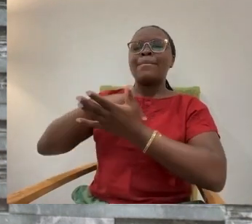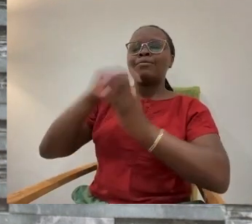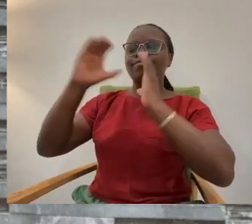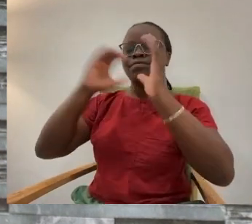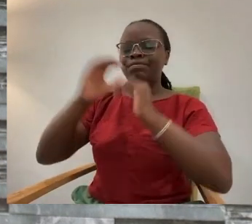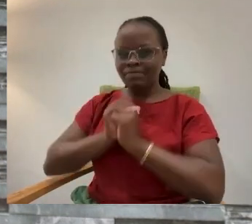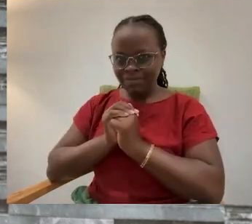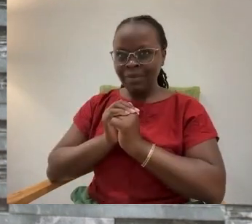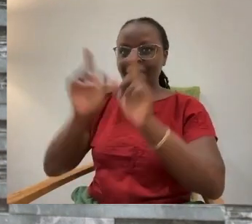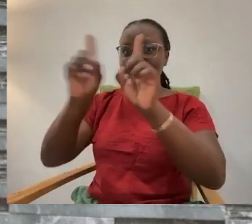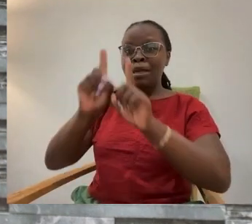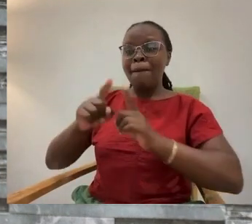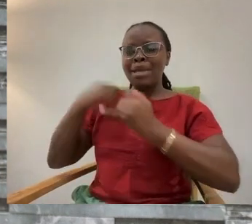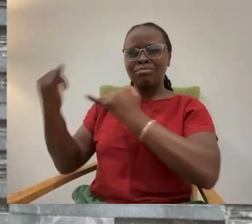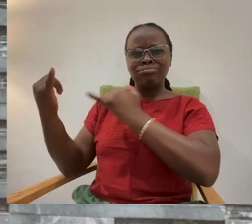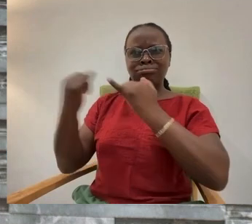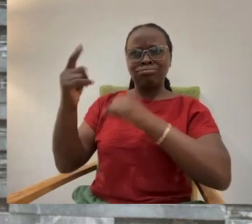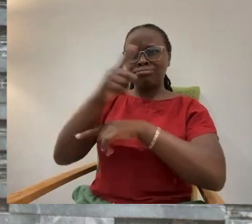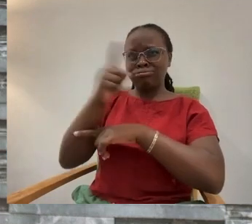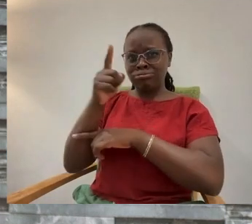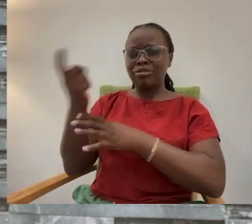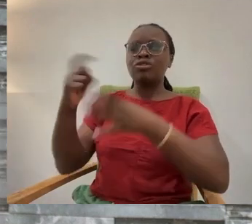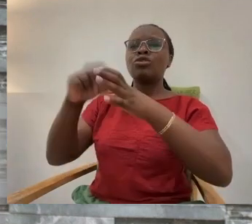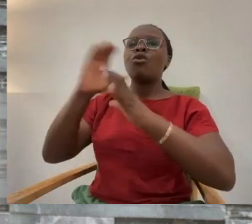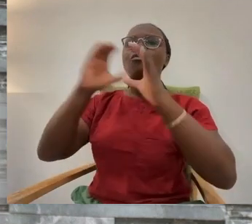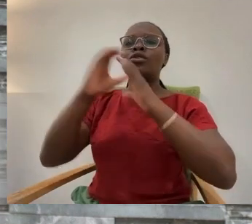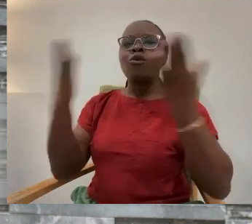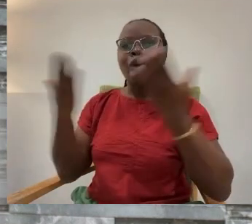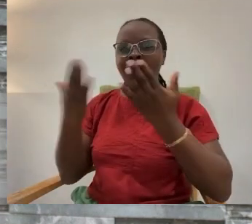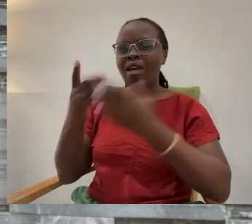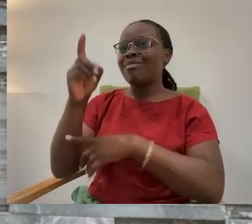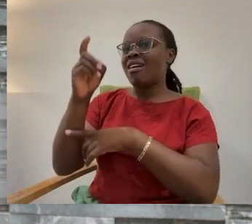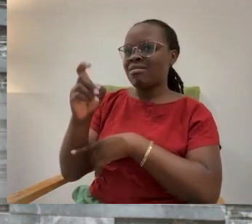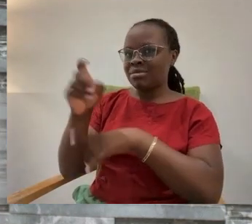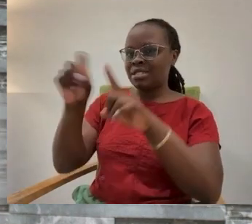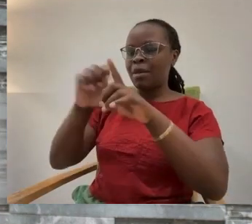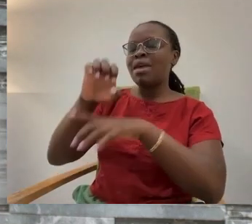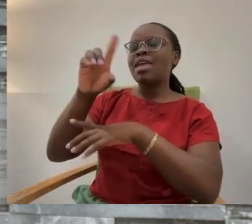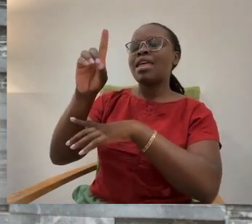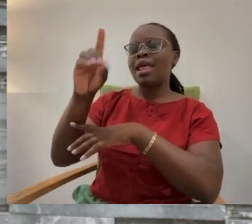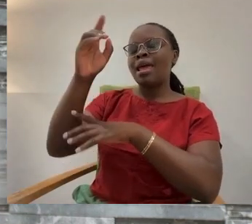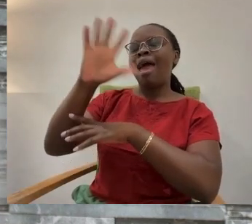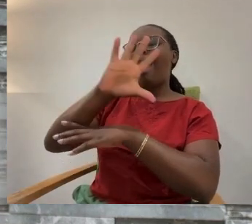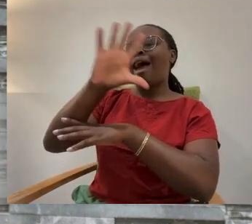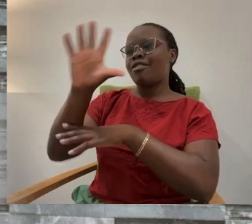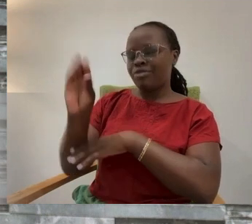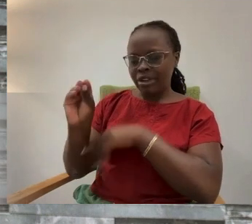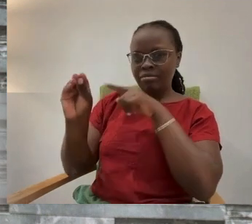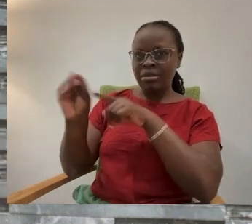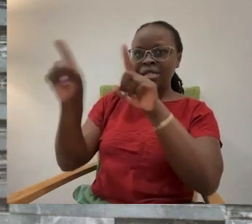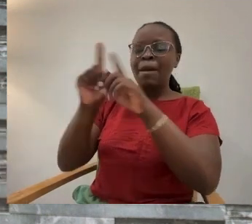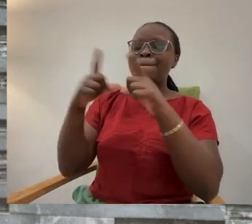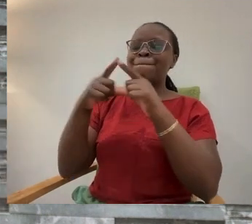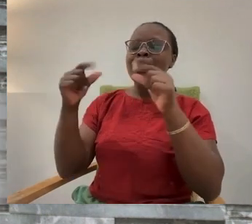introduce them, however, I'd like to invite you to join the conversation. You can join us on X at EdTechEAfrica, and on